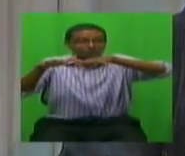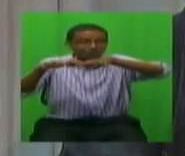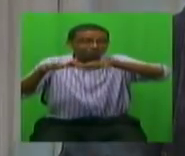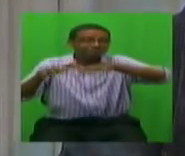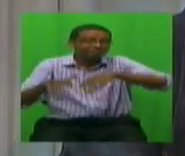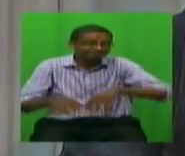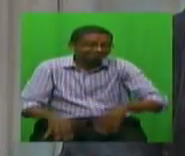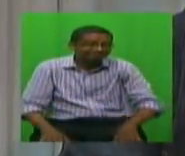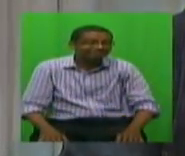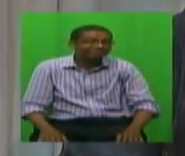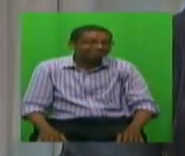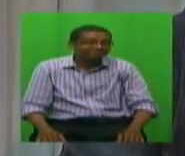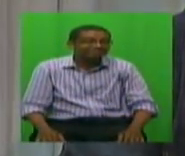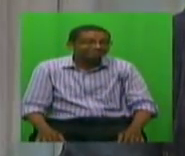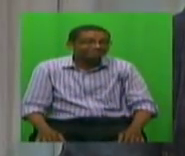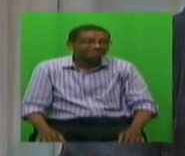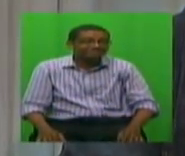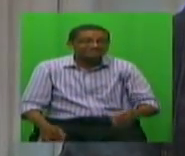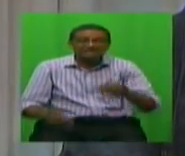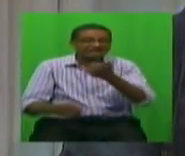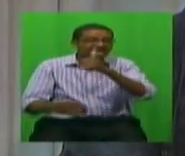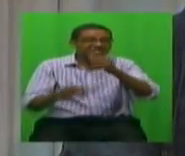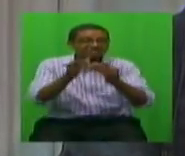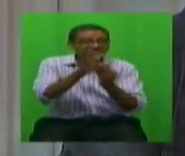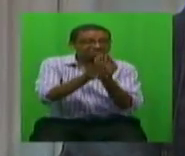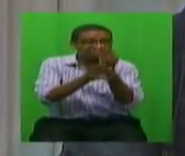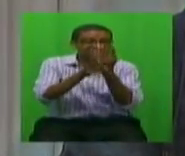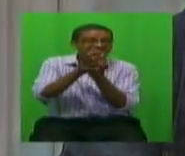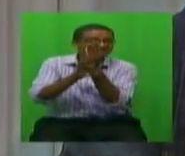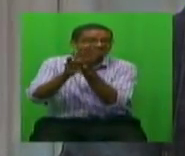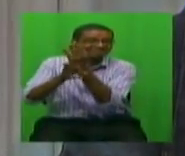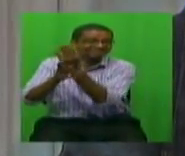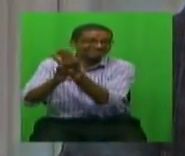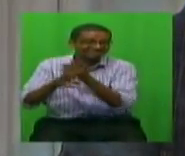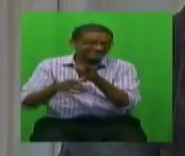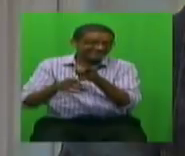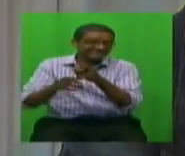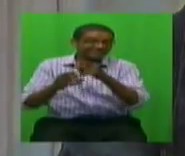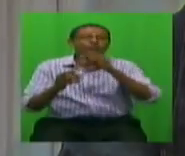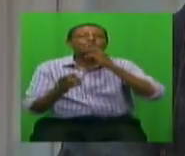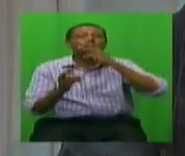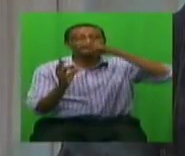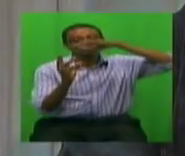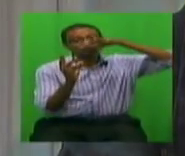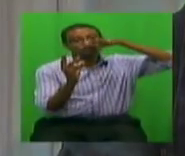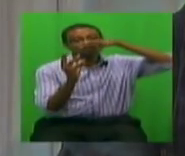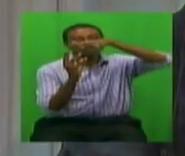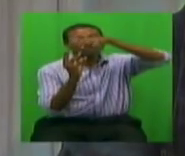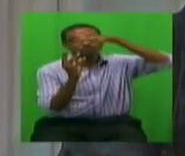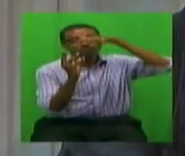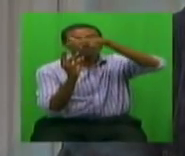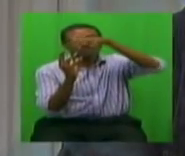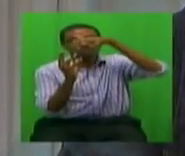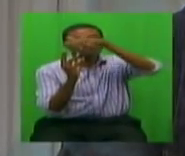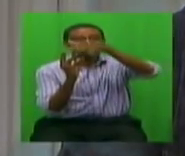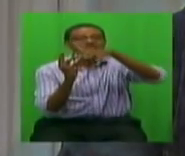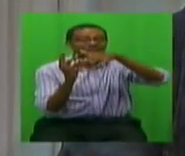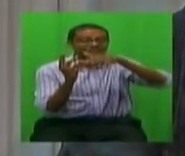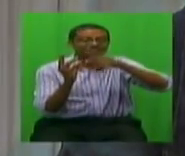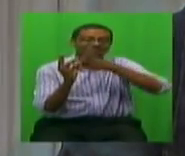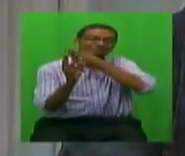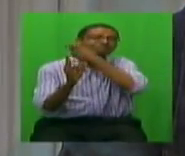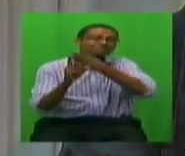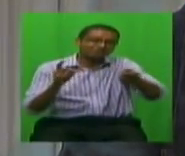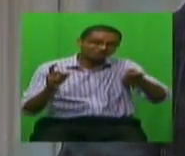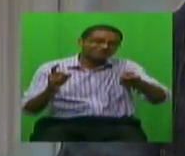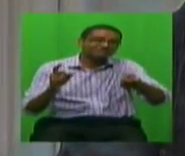Orange Grove has been lost, possibly with the exception of planting and things like that. But whatever was on the ground in terms of short crop has